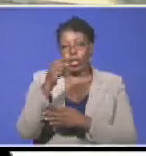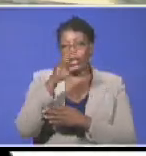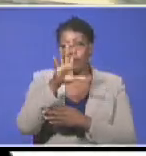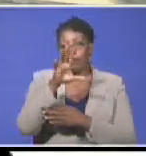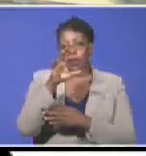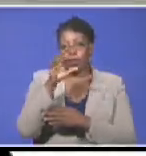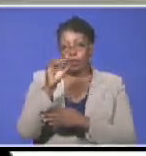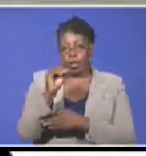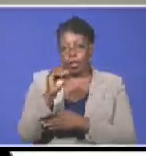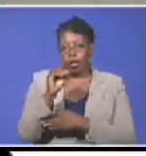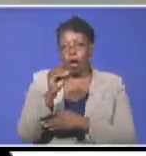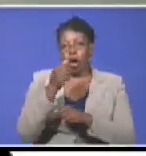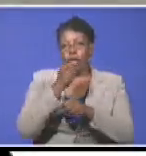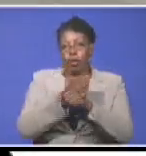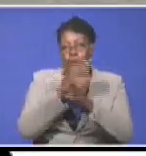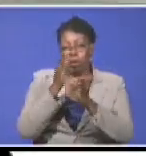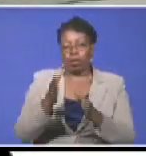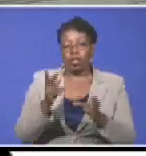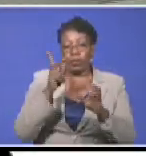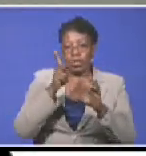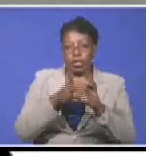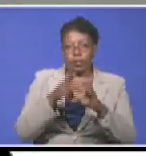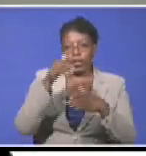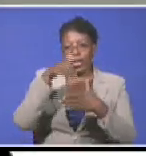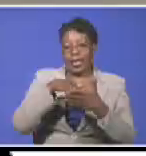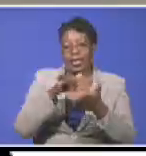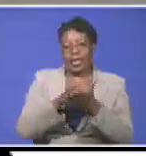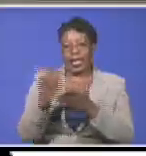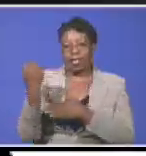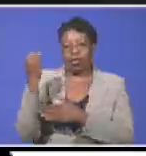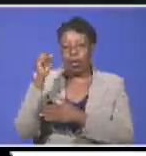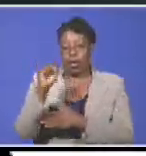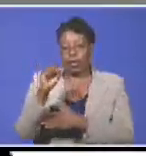participated in that illegal strike. Fern Carey, ZNS Network News.